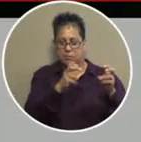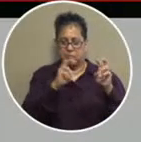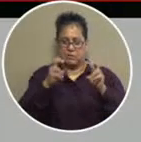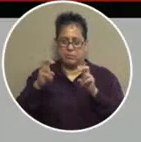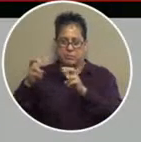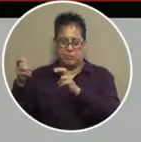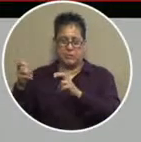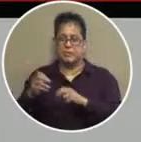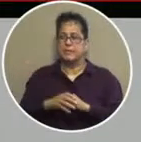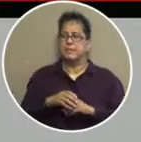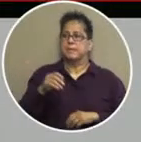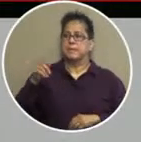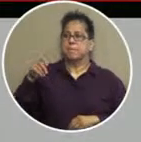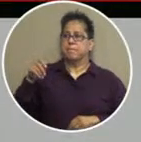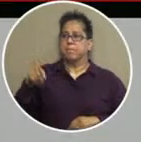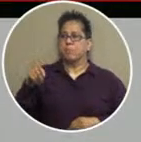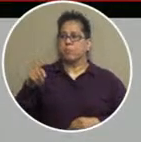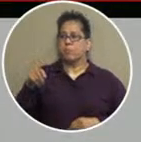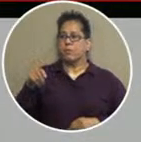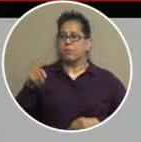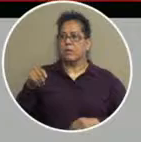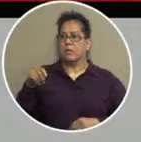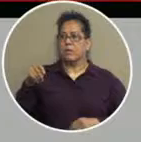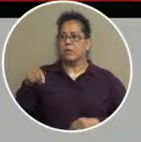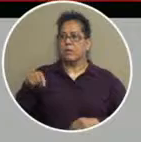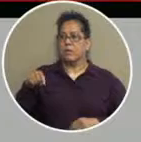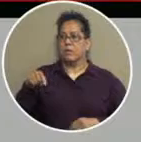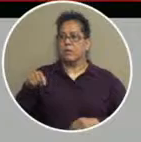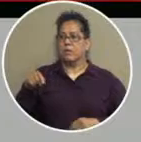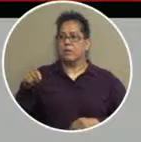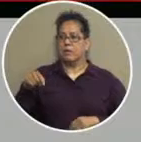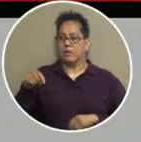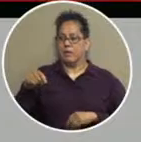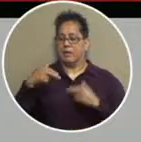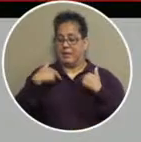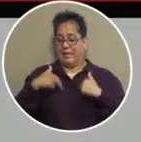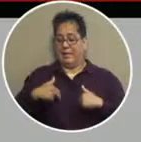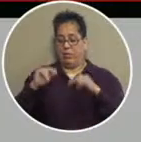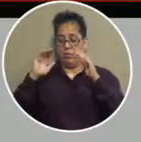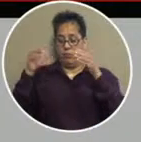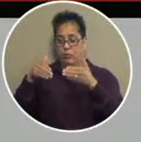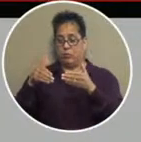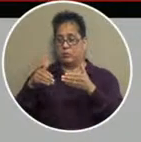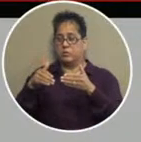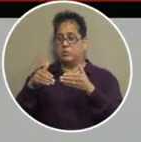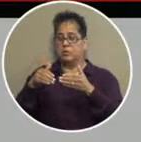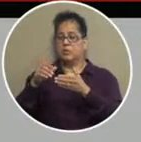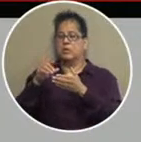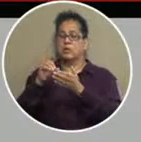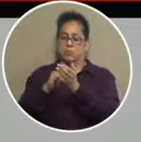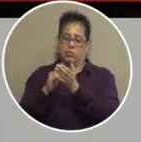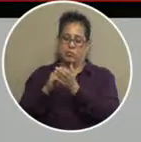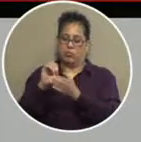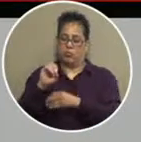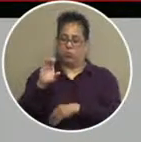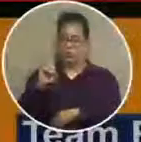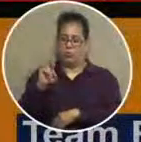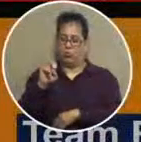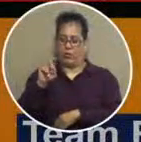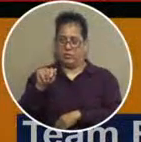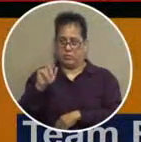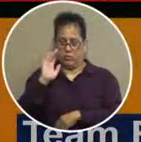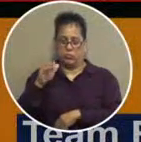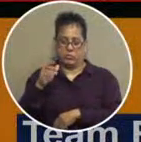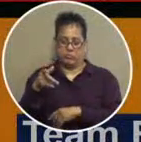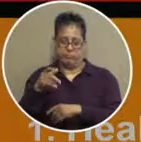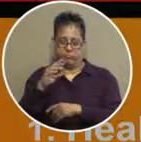We're going to start today's presentation going into the health focus. The health focus is going to be covered by Dr. Hector Ocaranza. He's